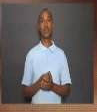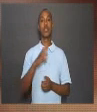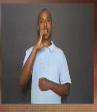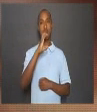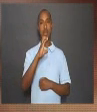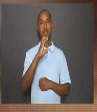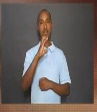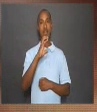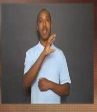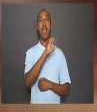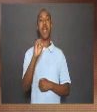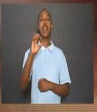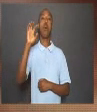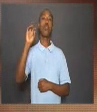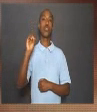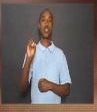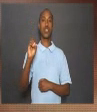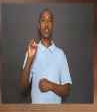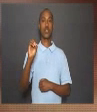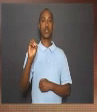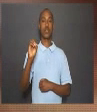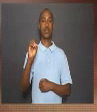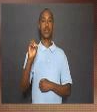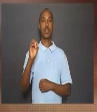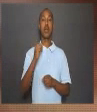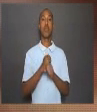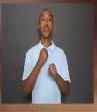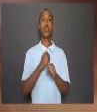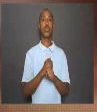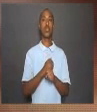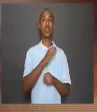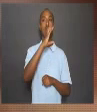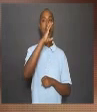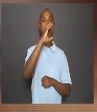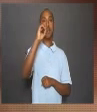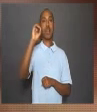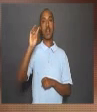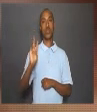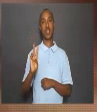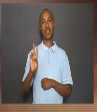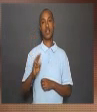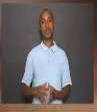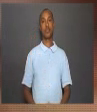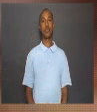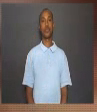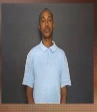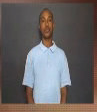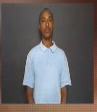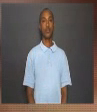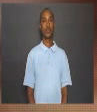carbon and oxygen, produce carbon dioxide.